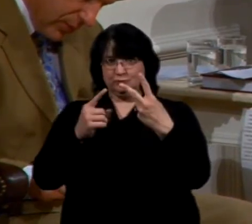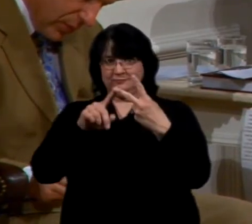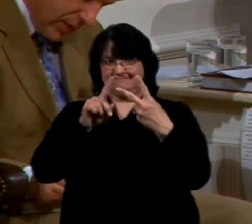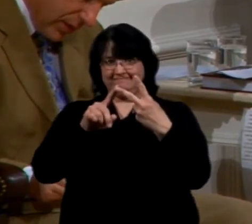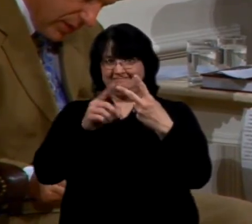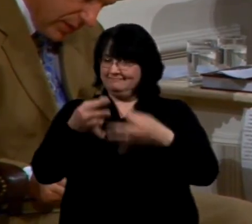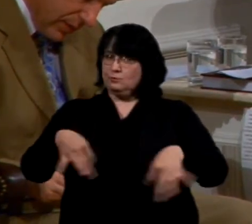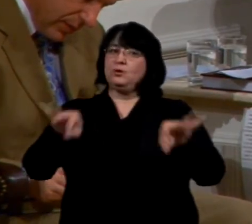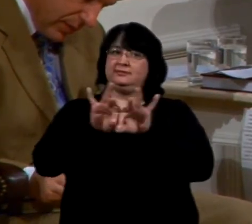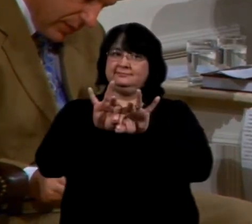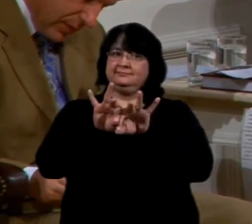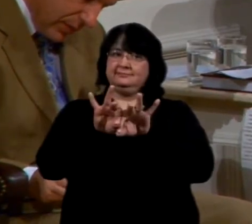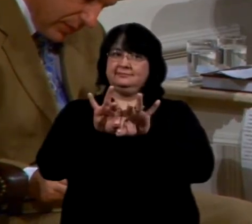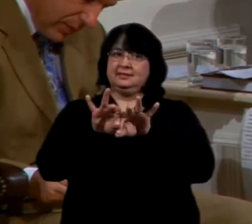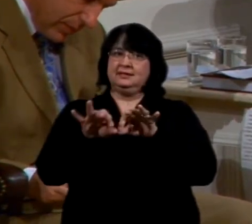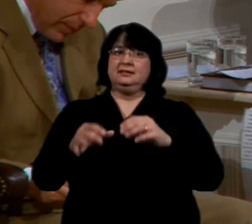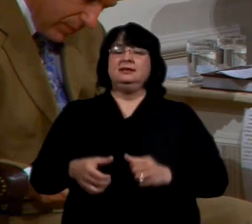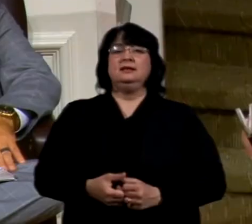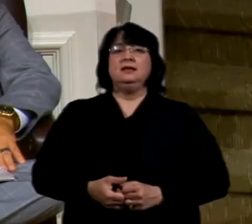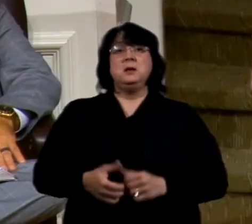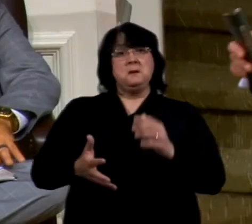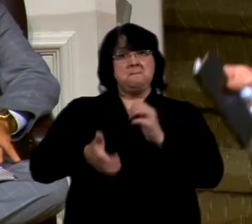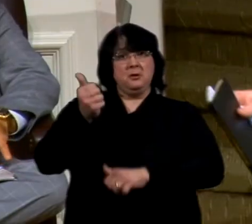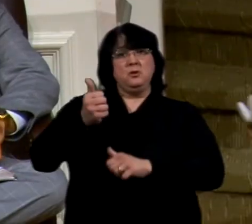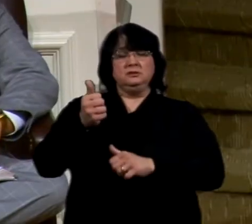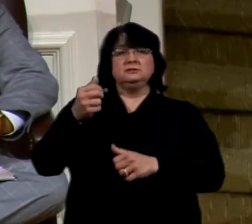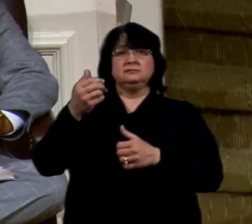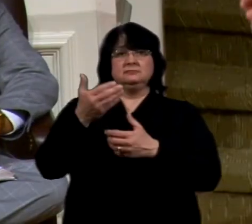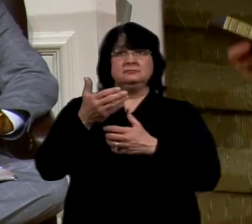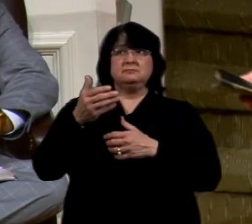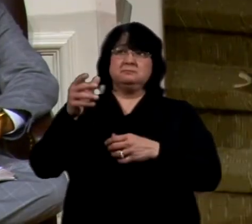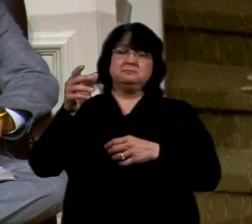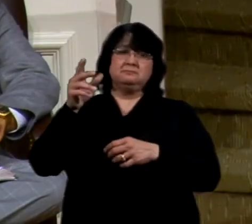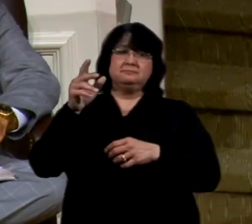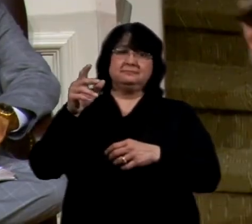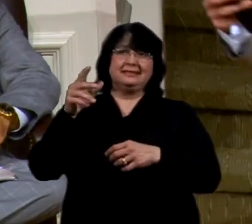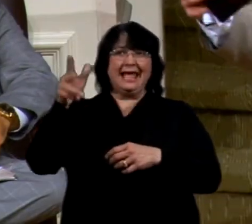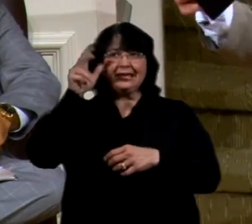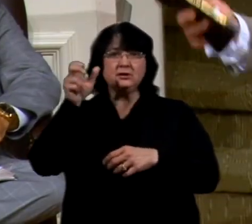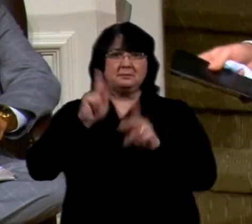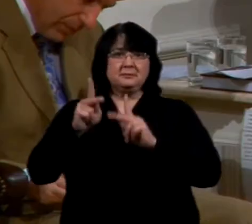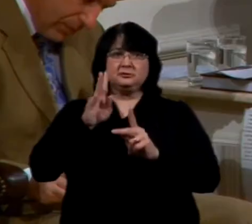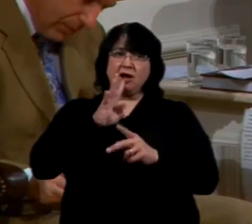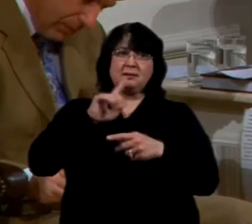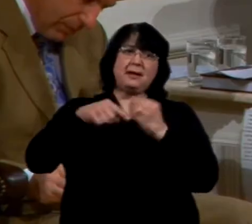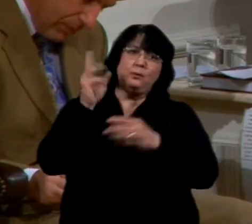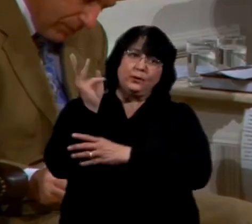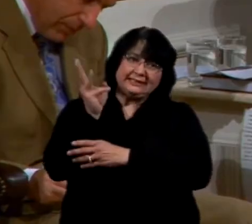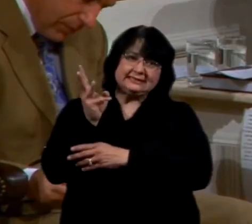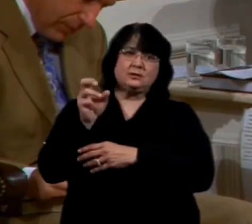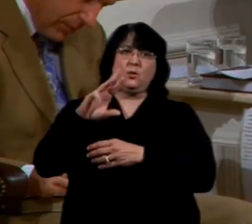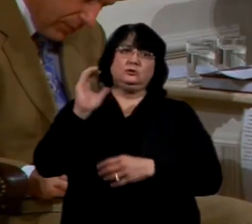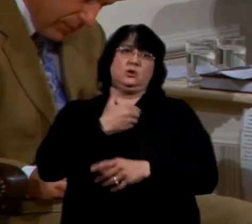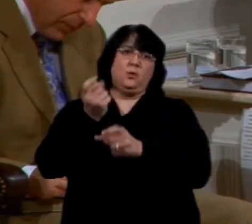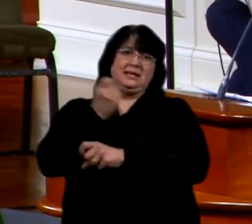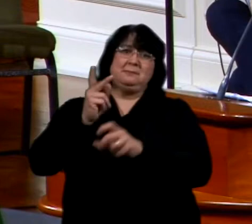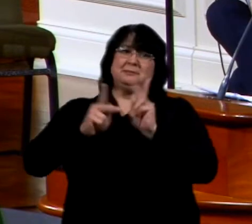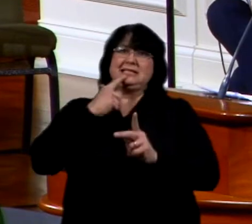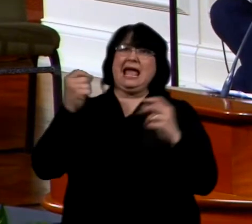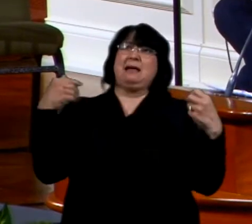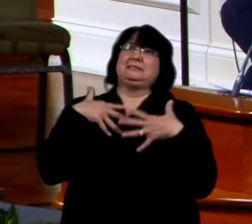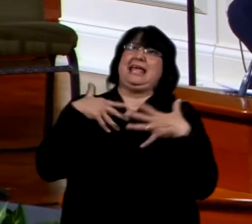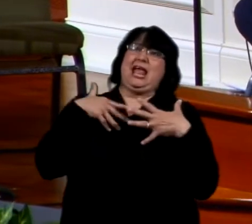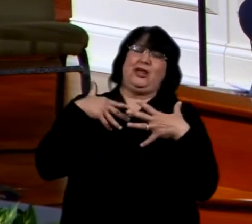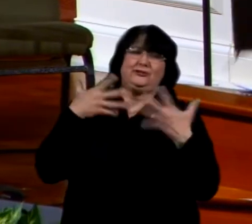The most common state over the years that I've heard as a pastor and a preacher, when you talk to people about witnessing or soul winning, they say, well, I'm